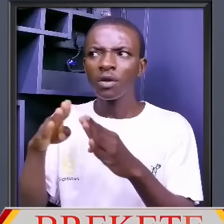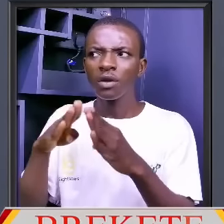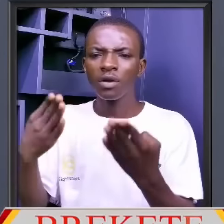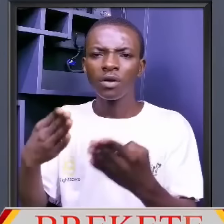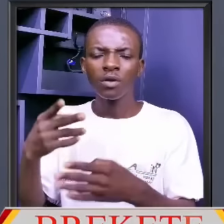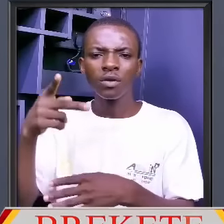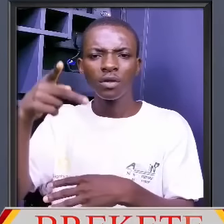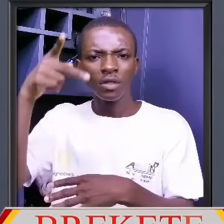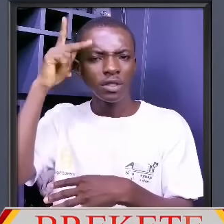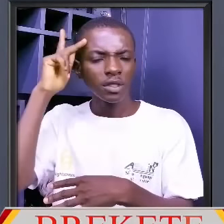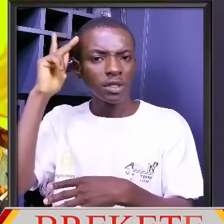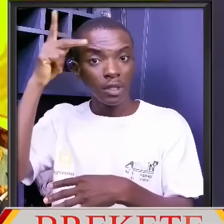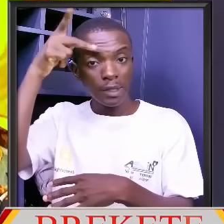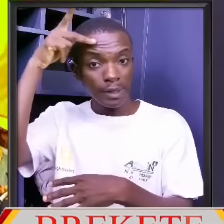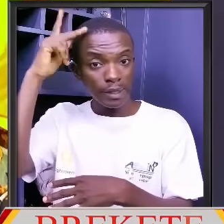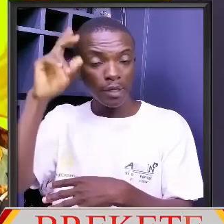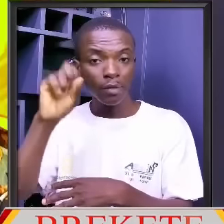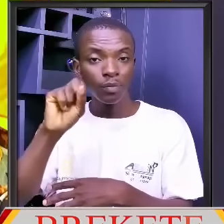of